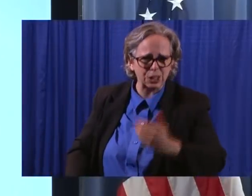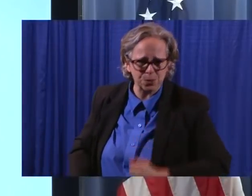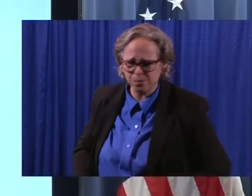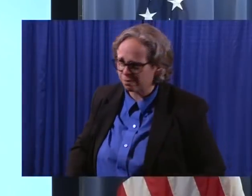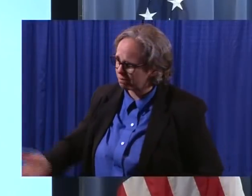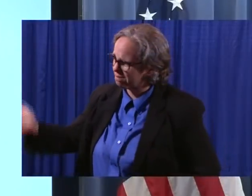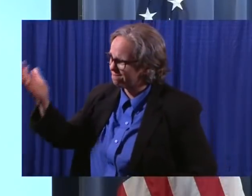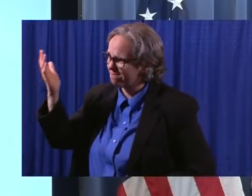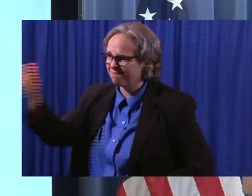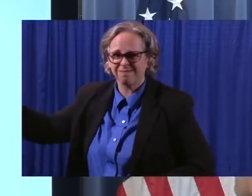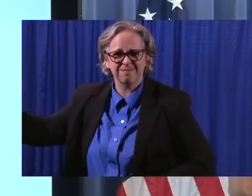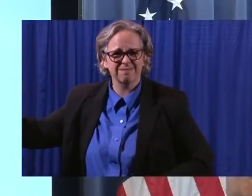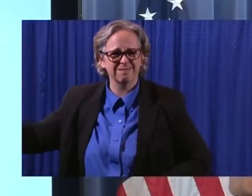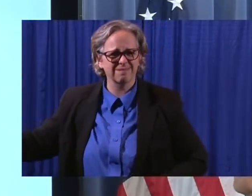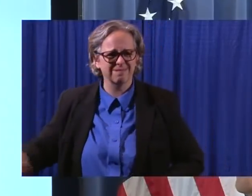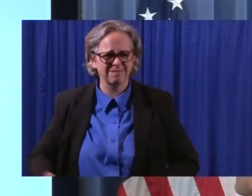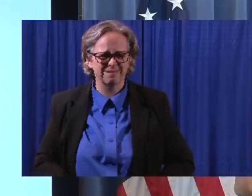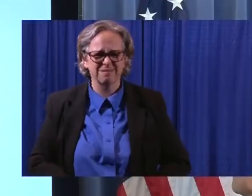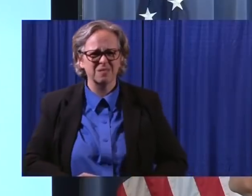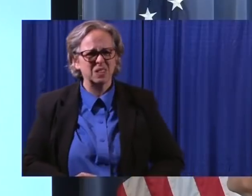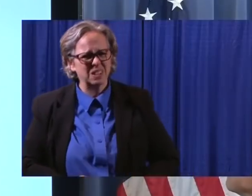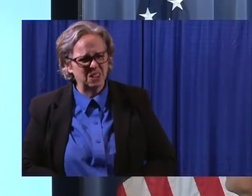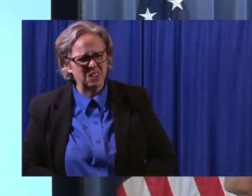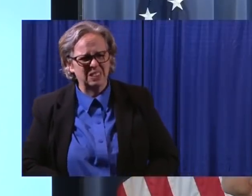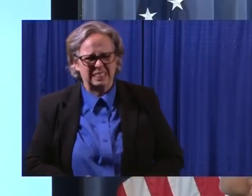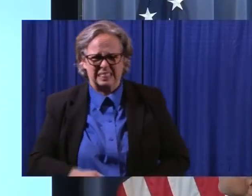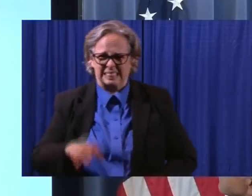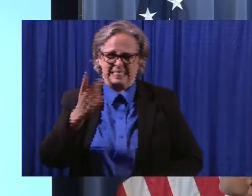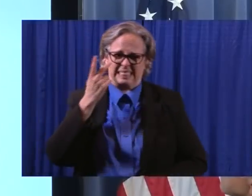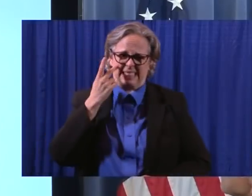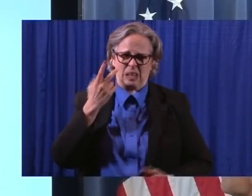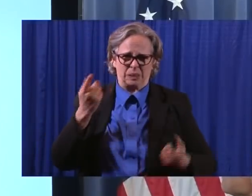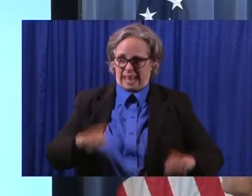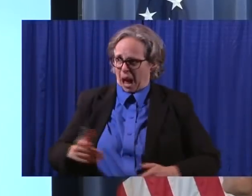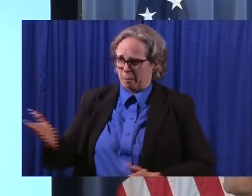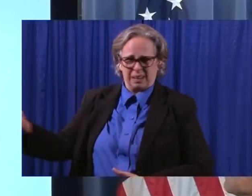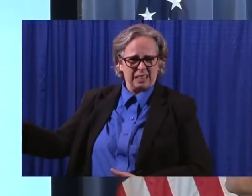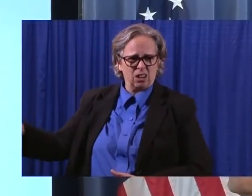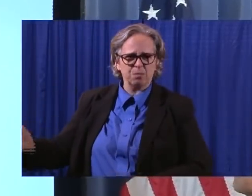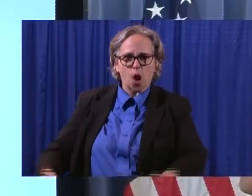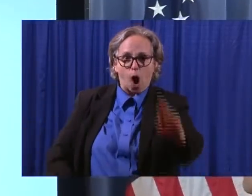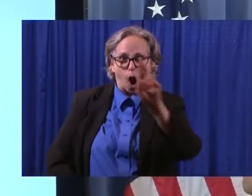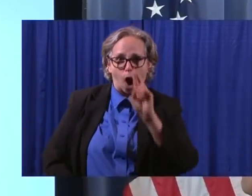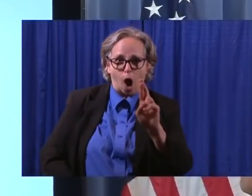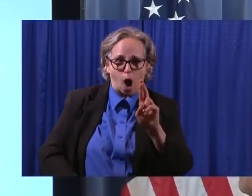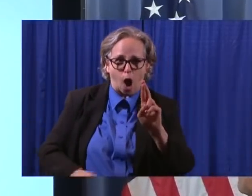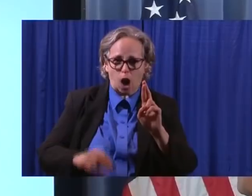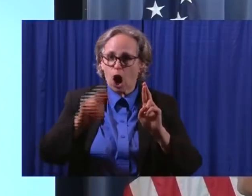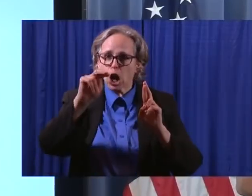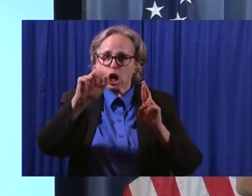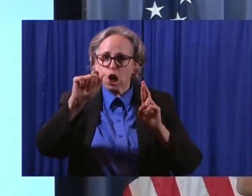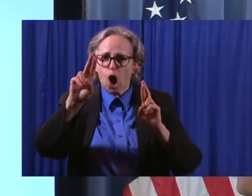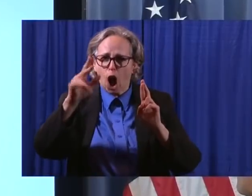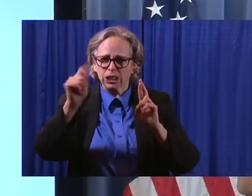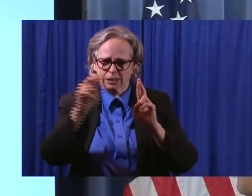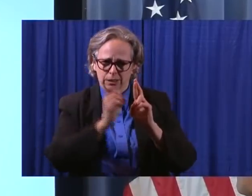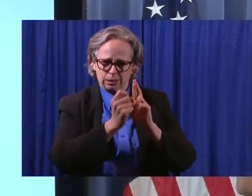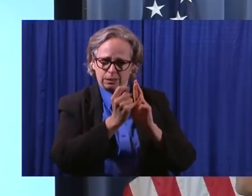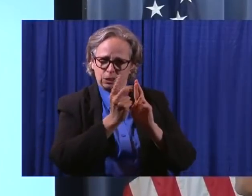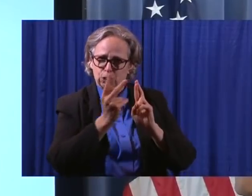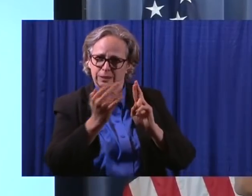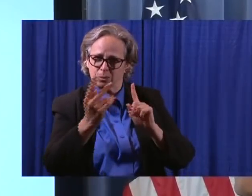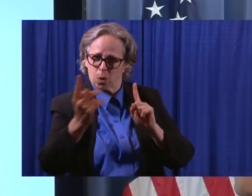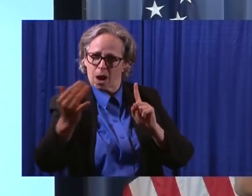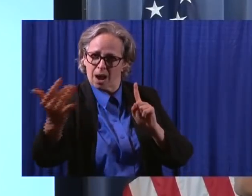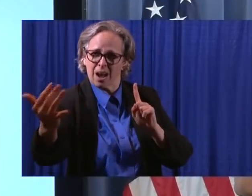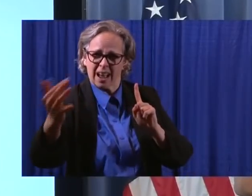Up, Doctor. Great, thank you. So what you see here is the R factor over time in Hamilton County.